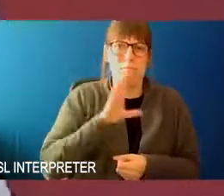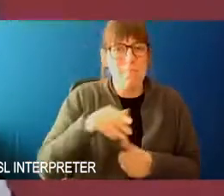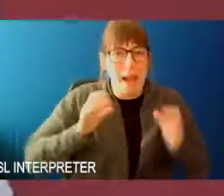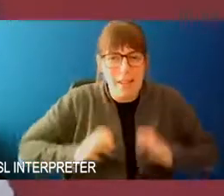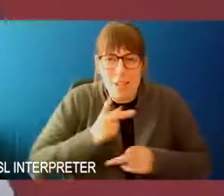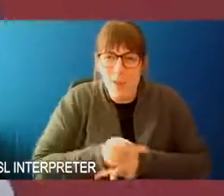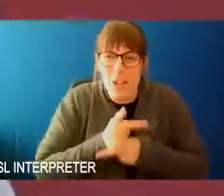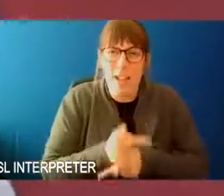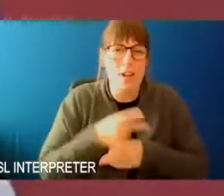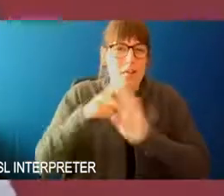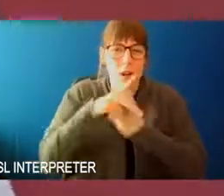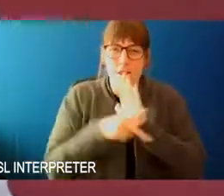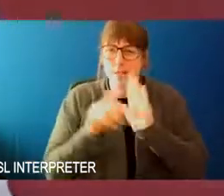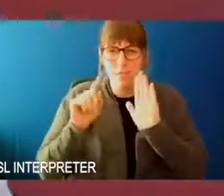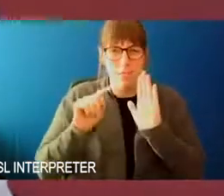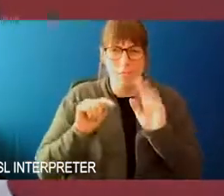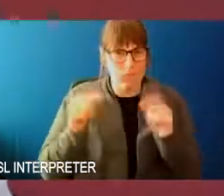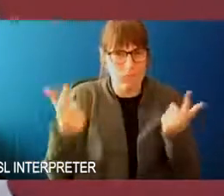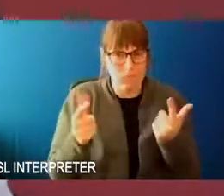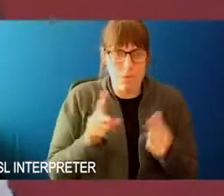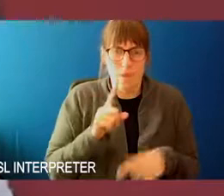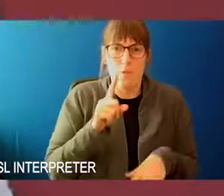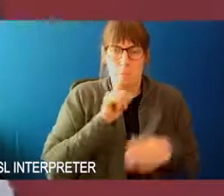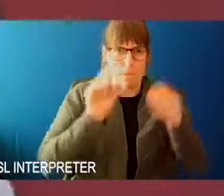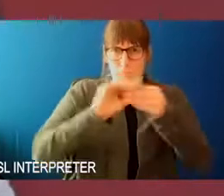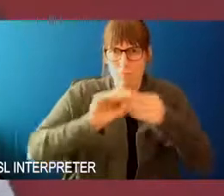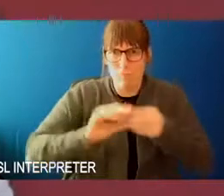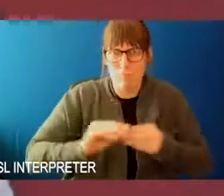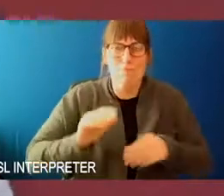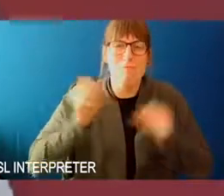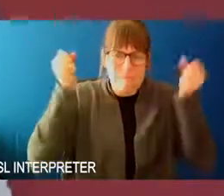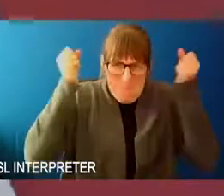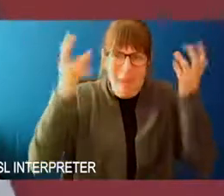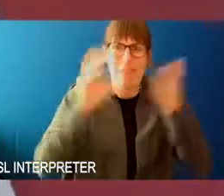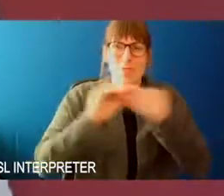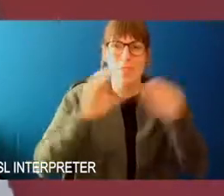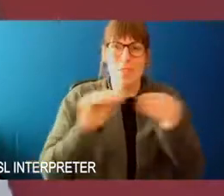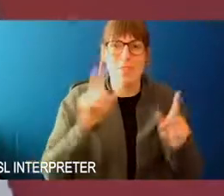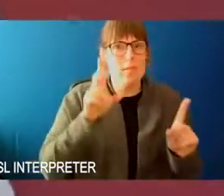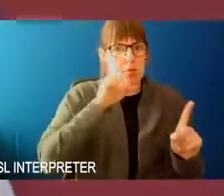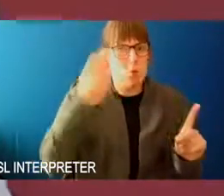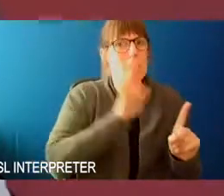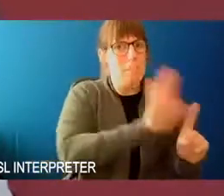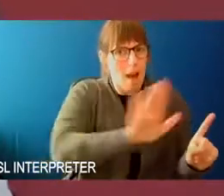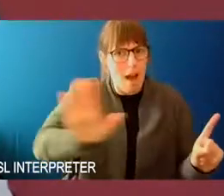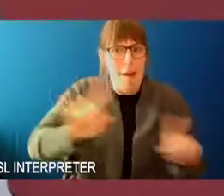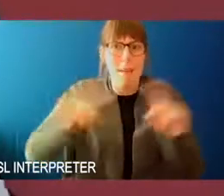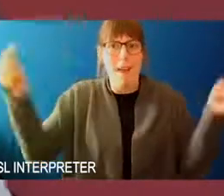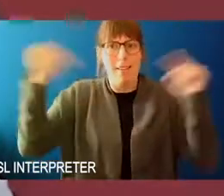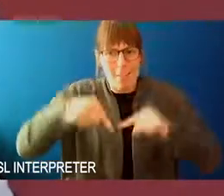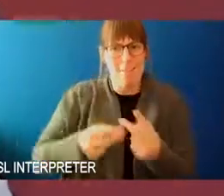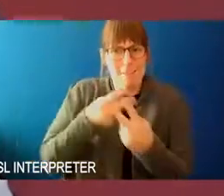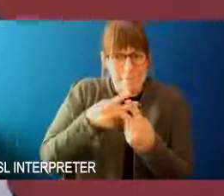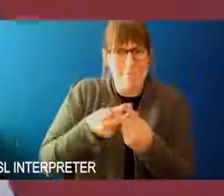wheelchairs, really bad customer care policies, overall just kind of an amplification of stories that